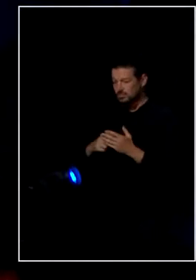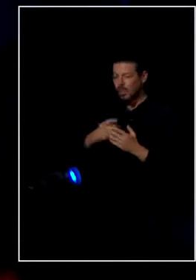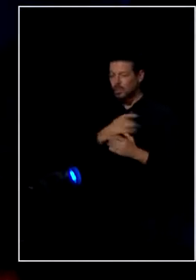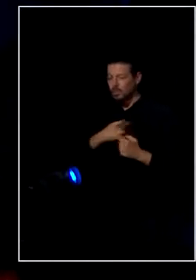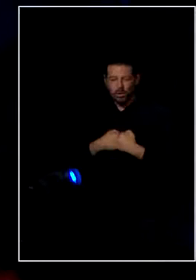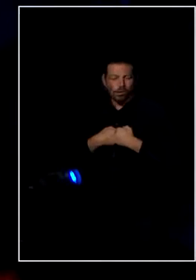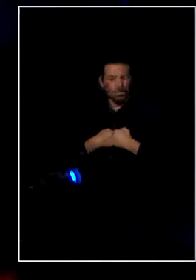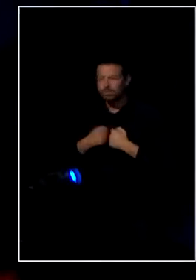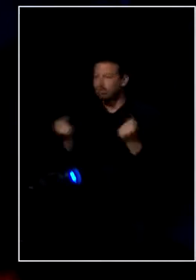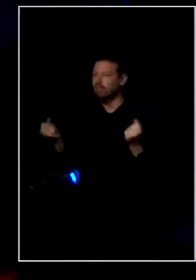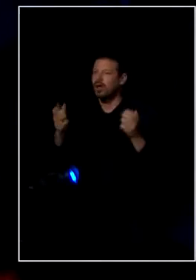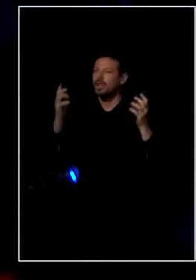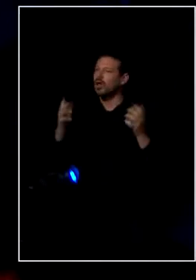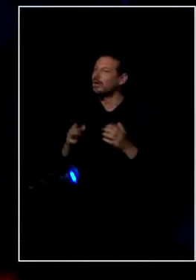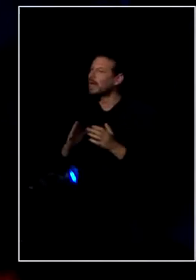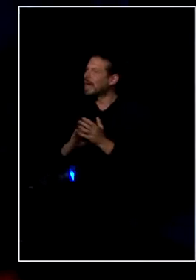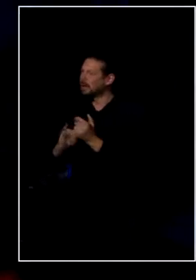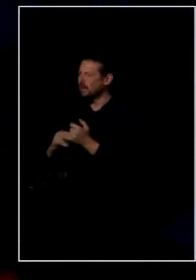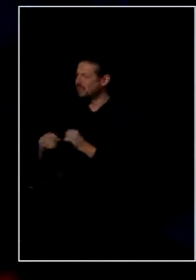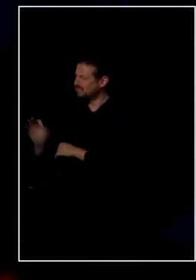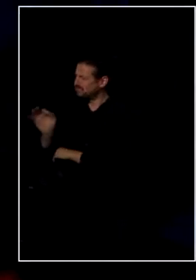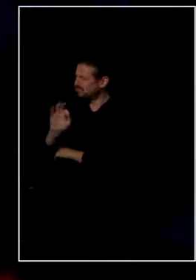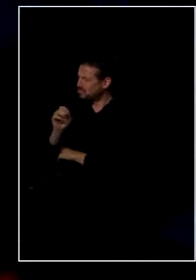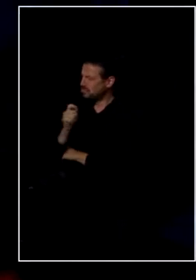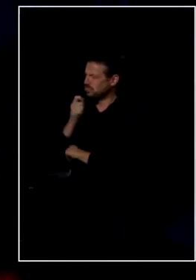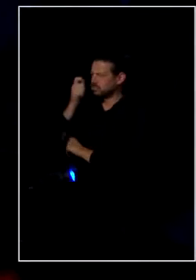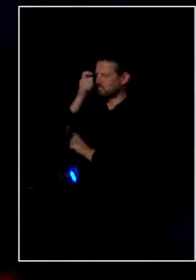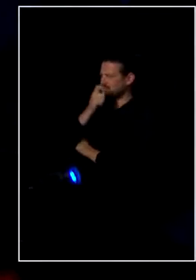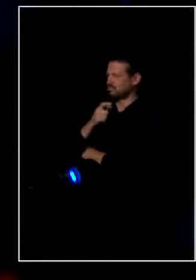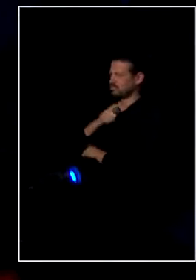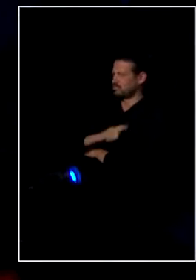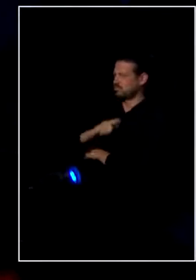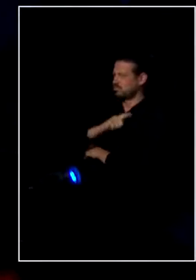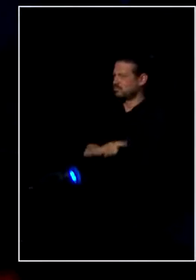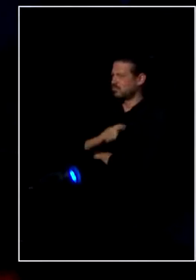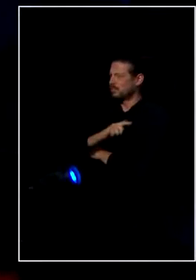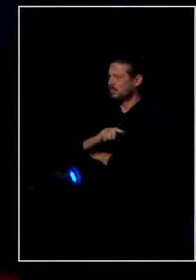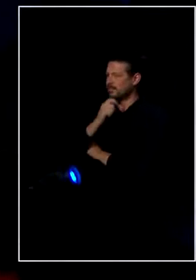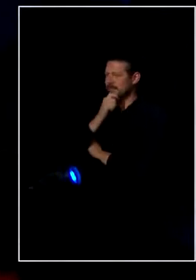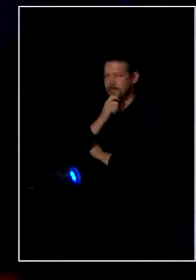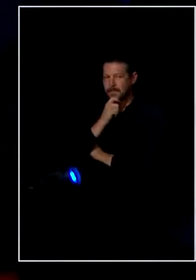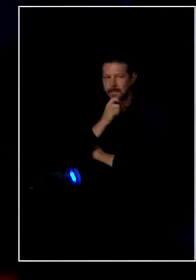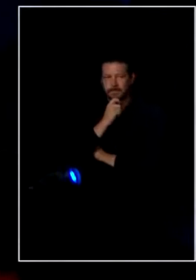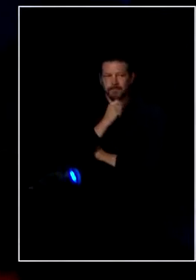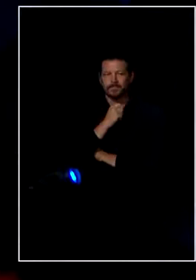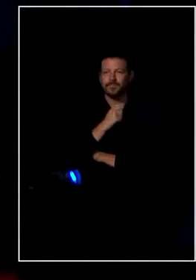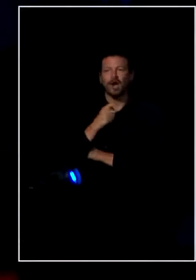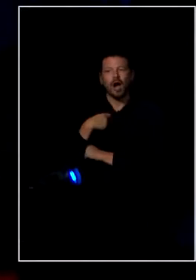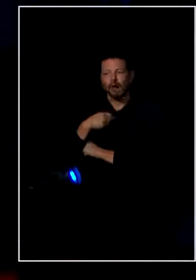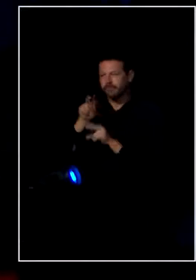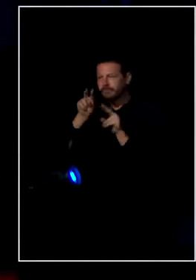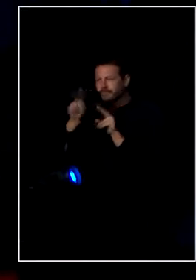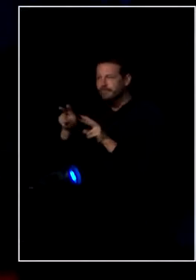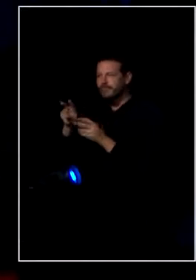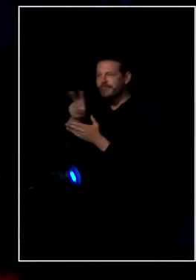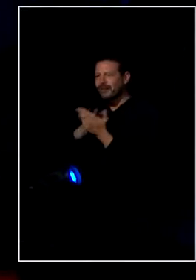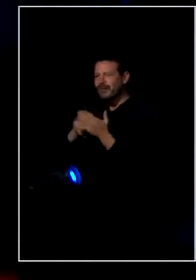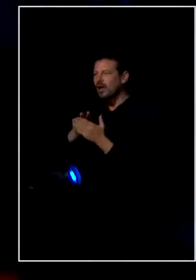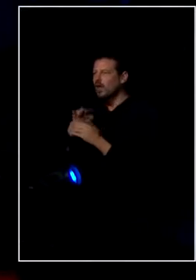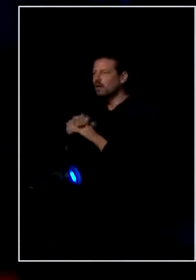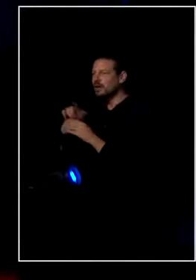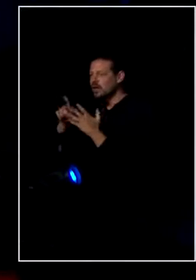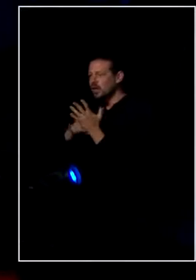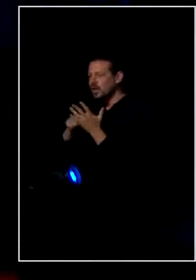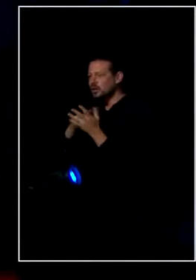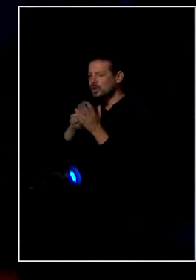world, but not her MS, and I wonder why. Many times I've watched the video of Joan Didion